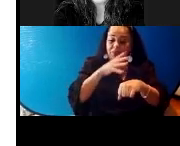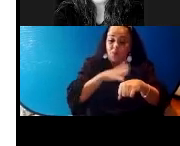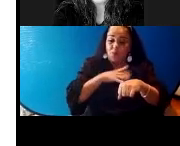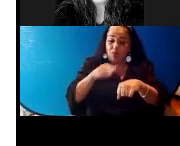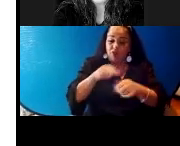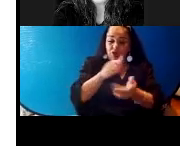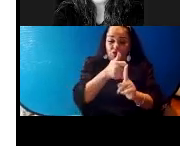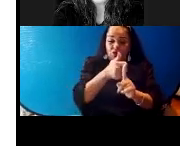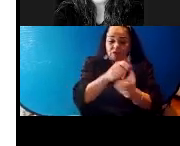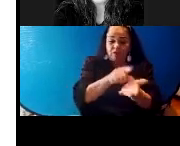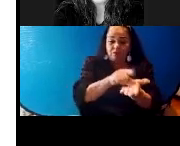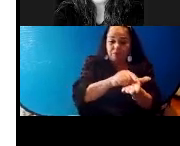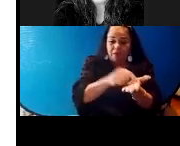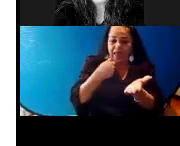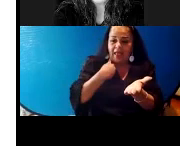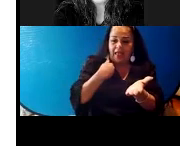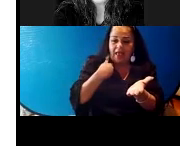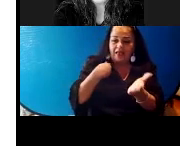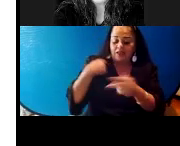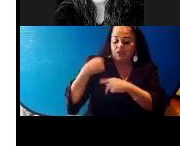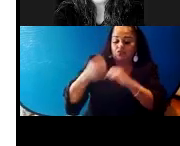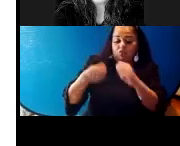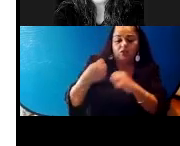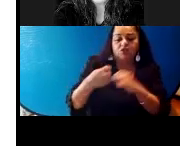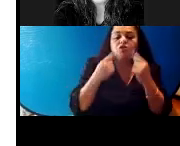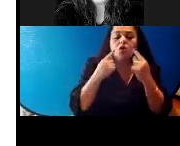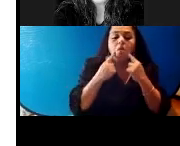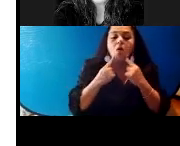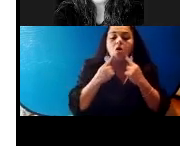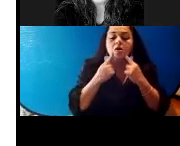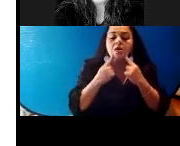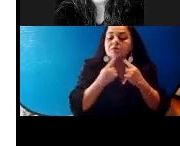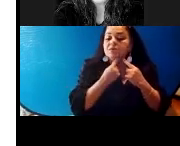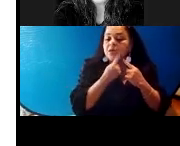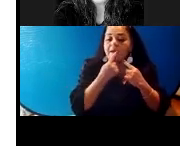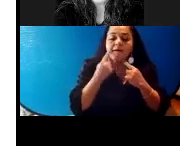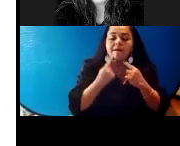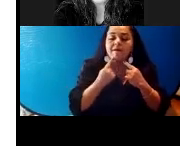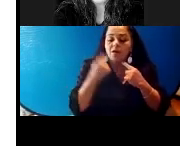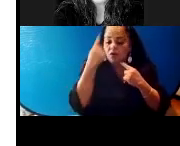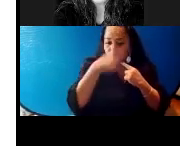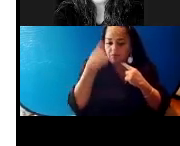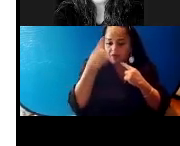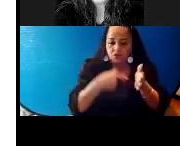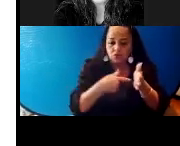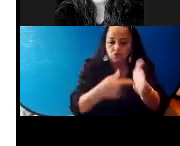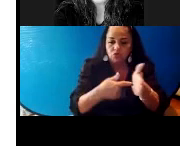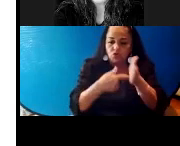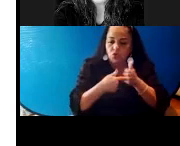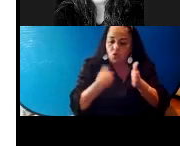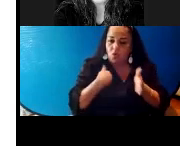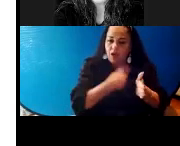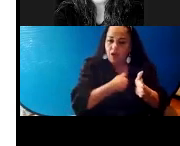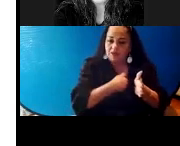has the traditional tattoo markings on her face. And so this is again to show us that, right, like a